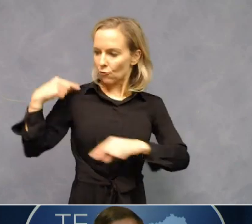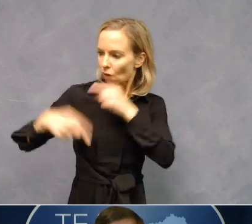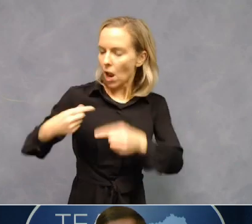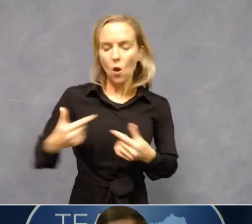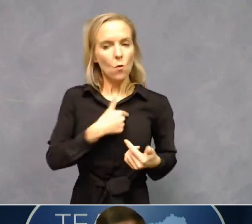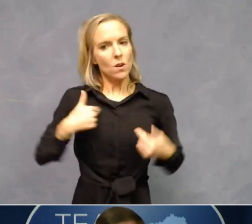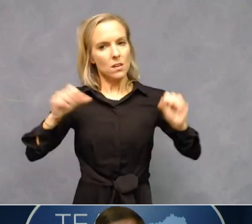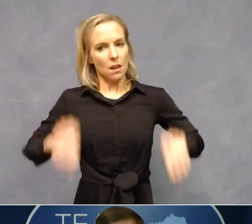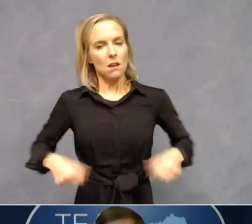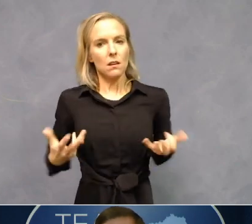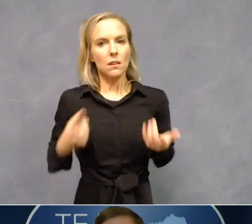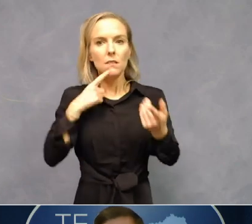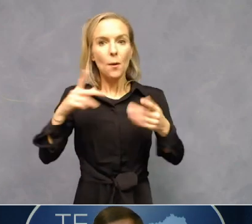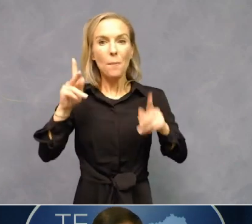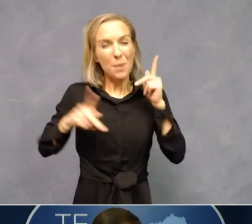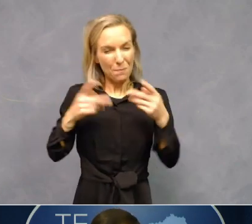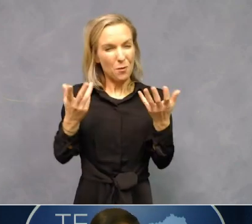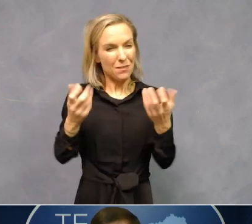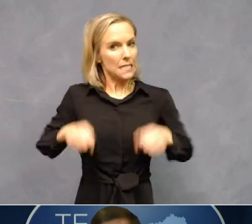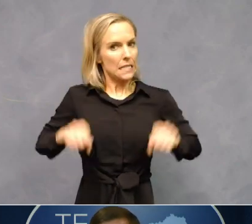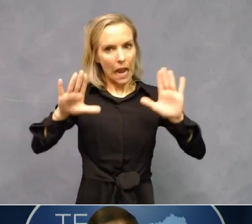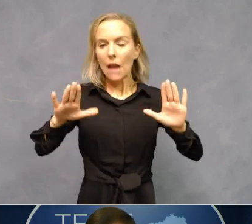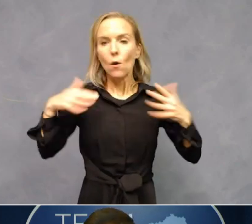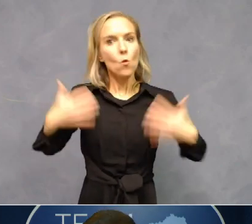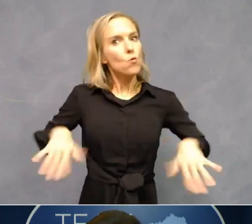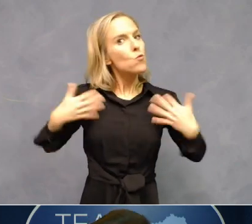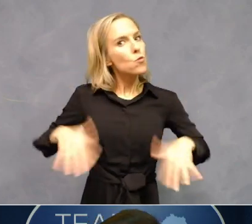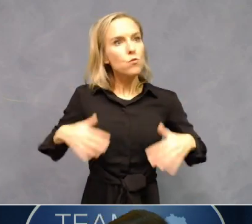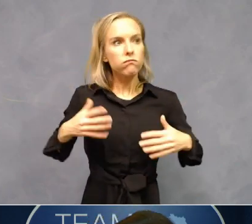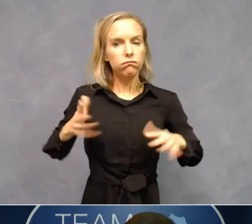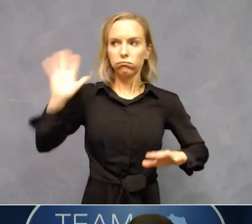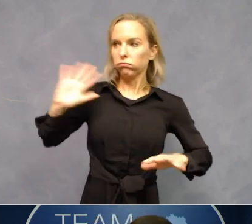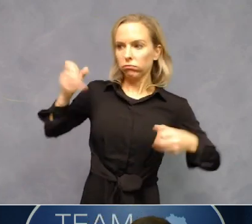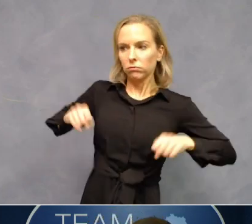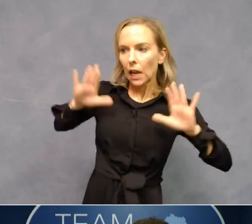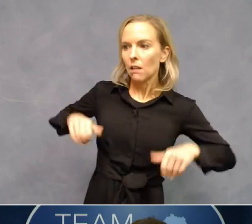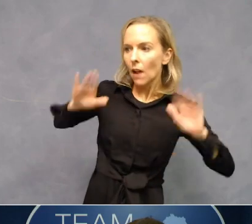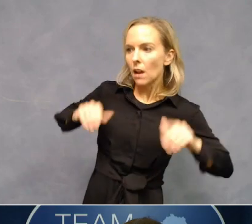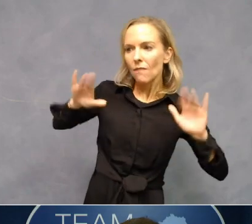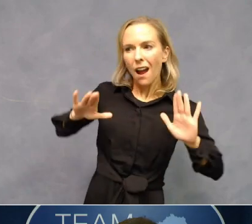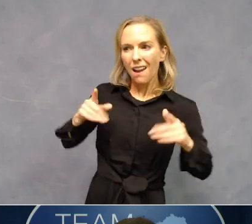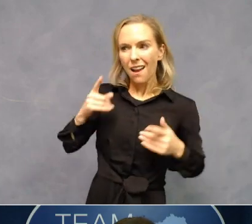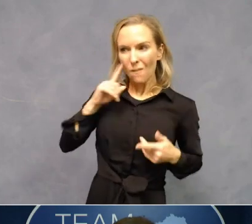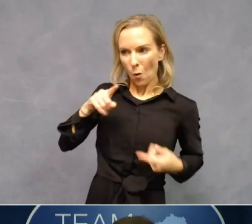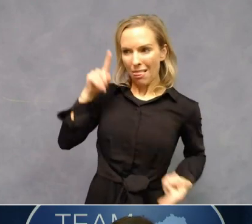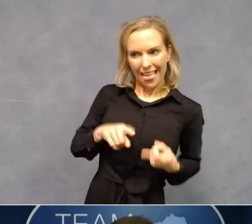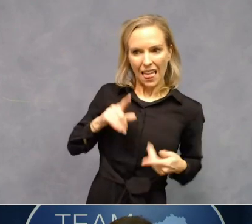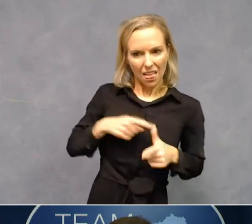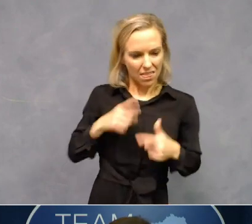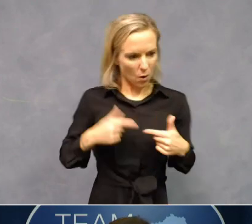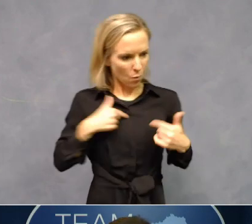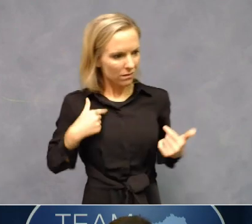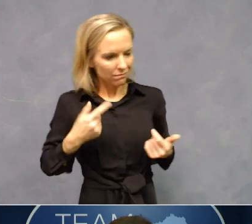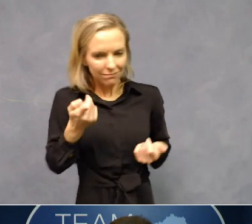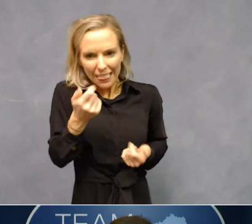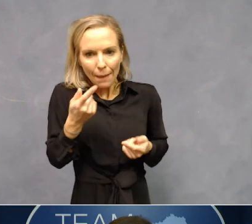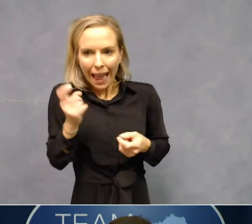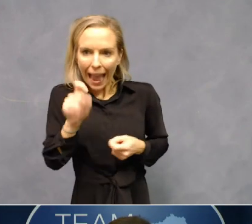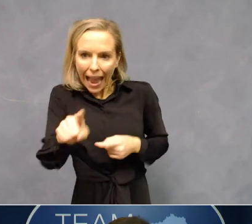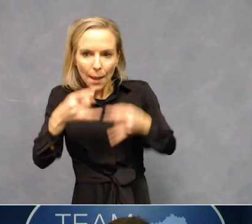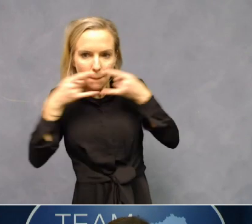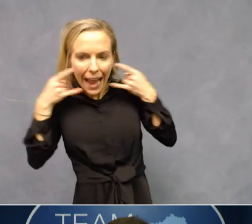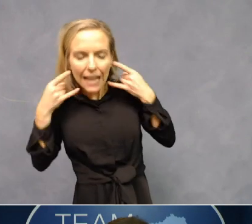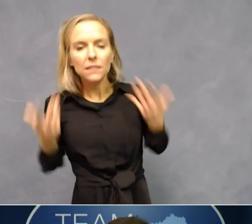have sacrificed a lot more for a lot less. So please, let's mask up. All right, this first one is the